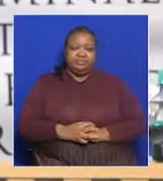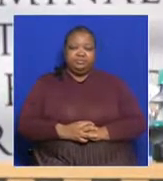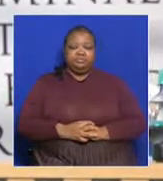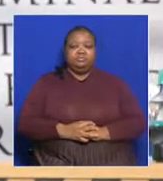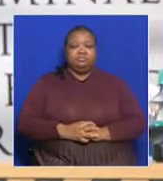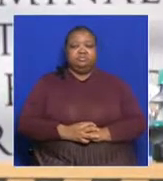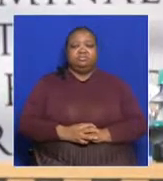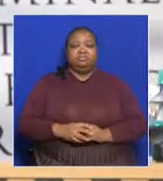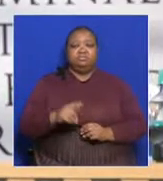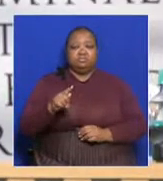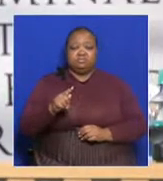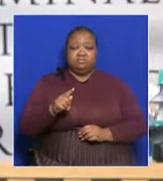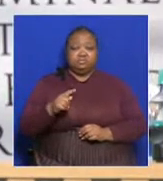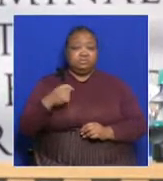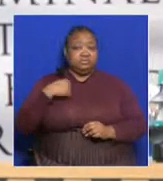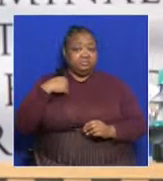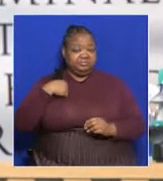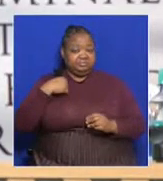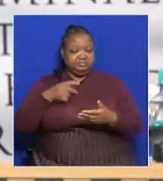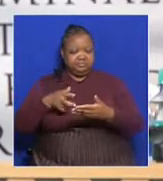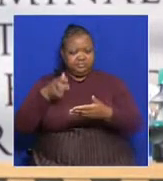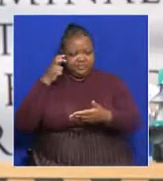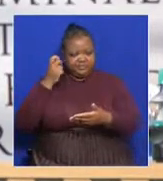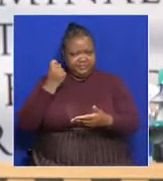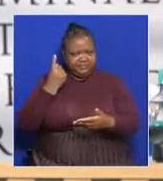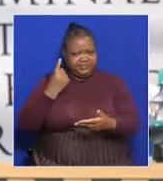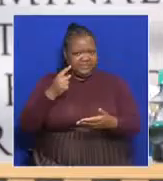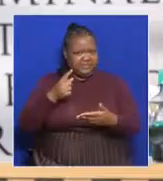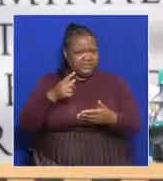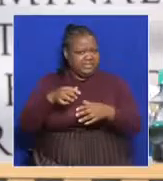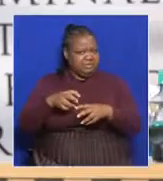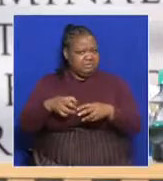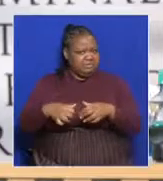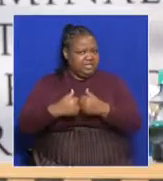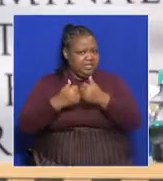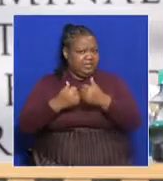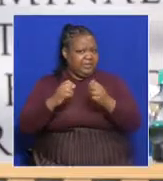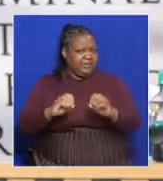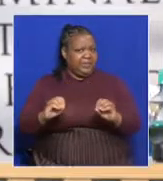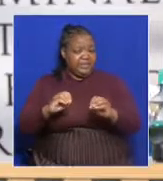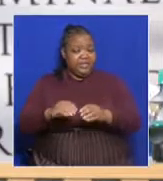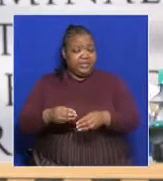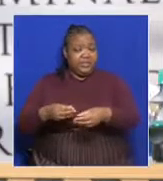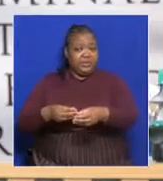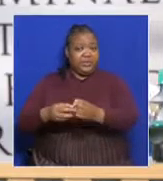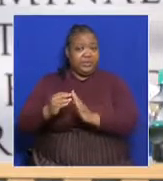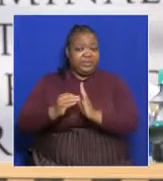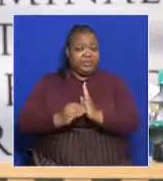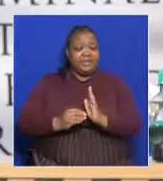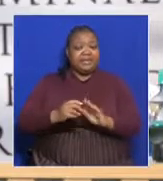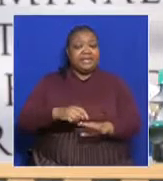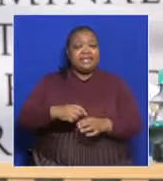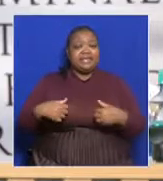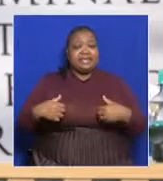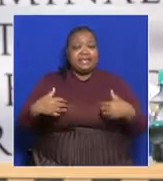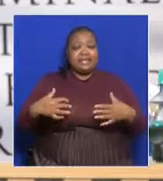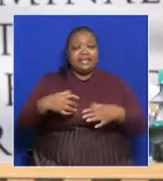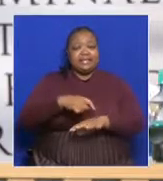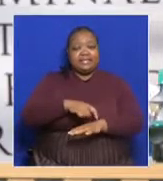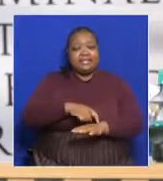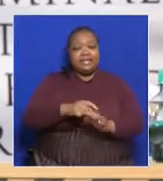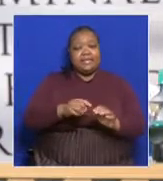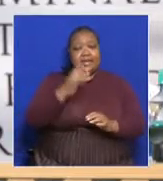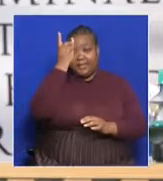my interpretation of what's stated in this document, that is for a period from March 2020 to